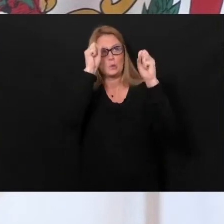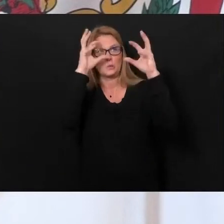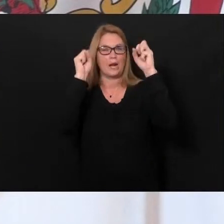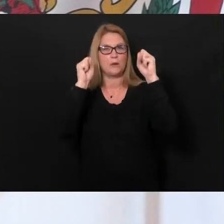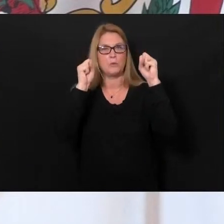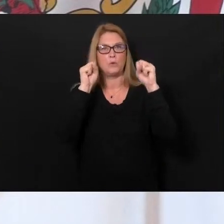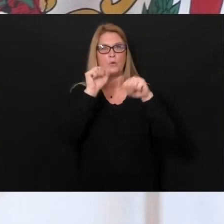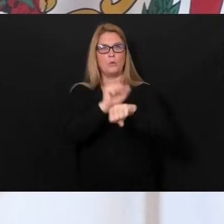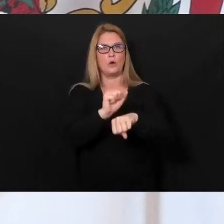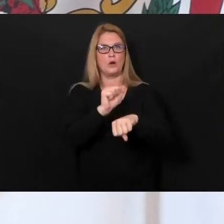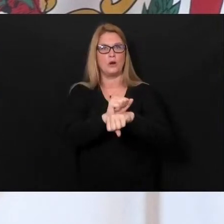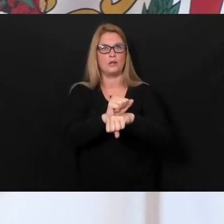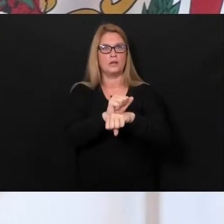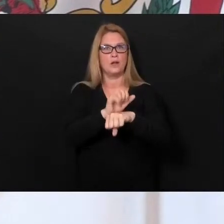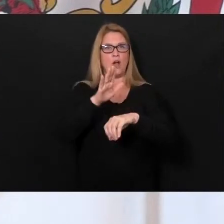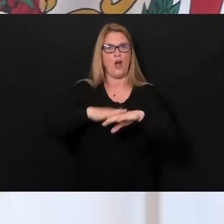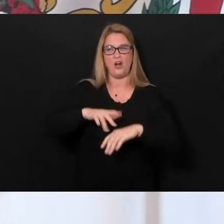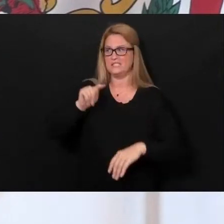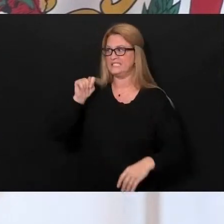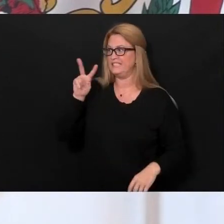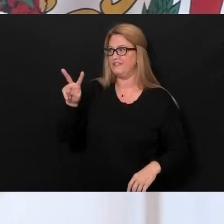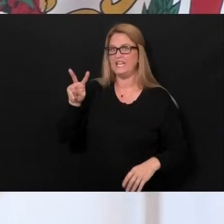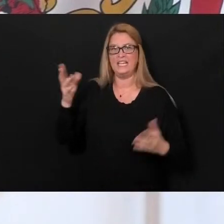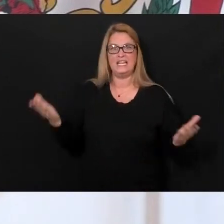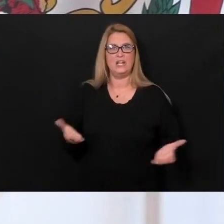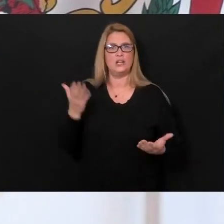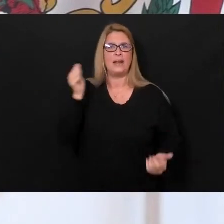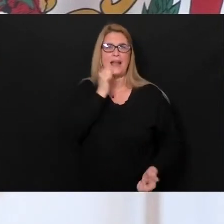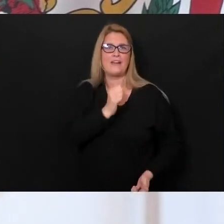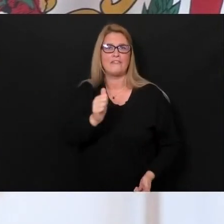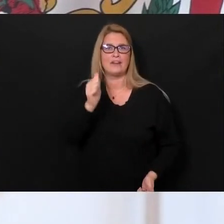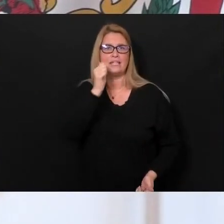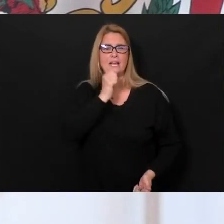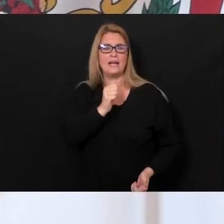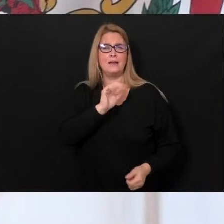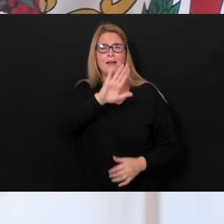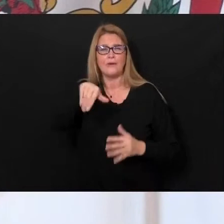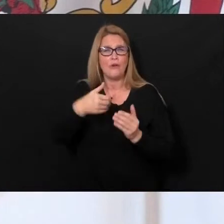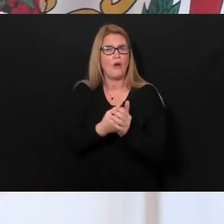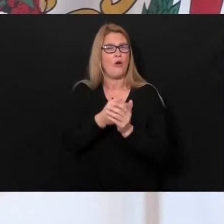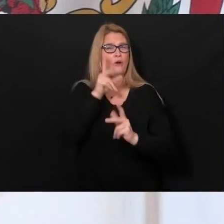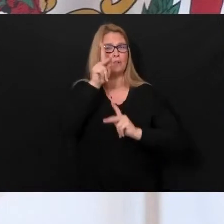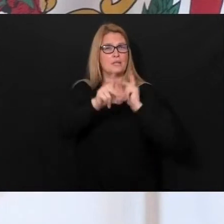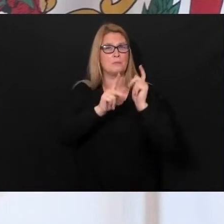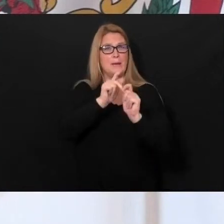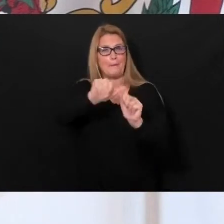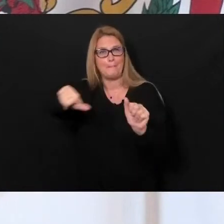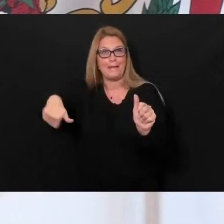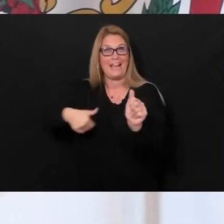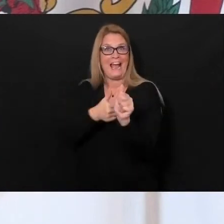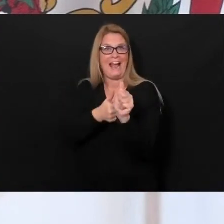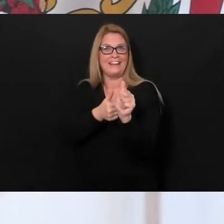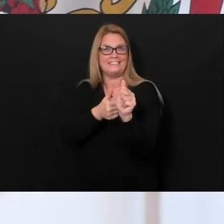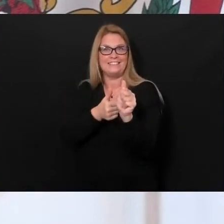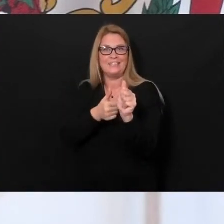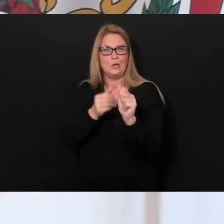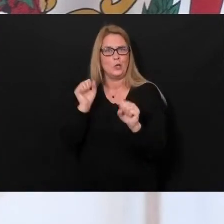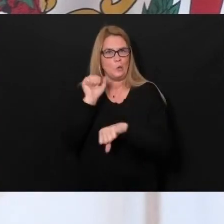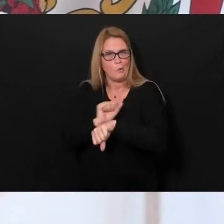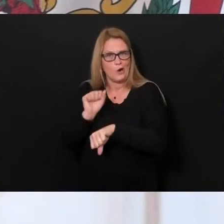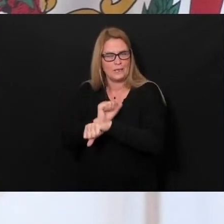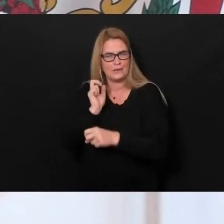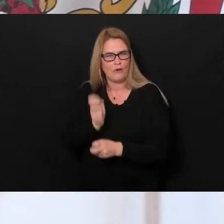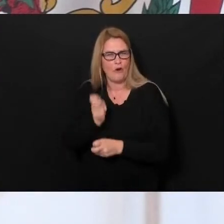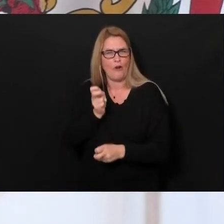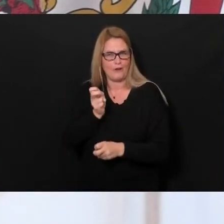you see on this TV every day, and all the people that are in the background that are really, really putting in the licks. So I can